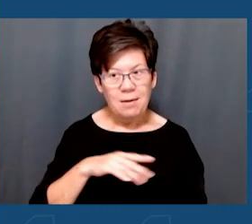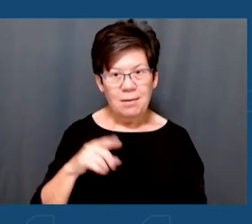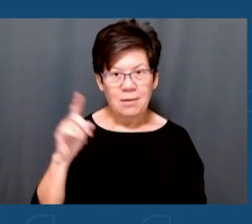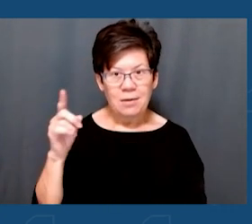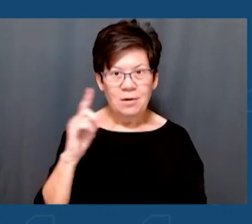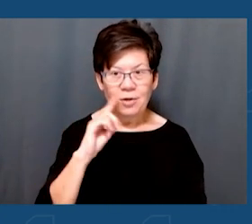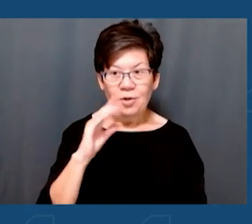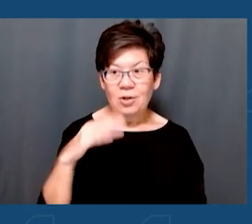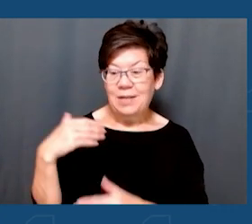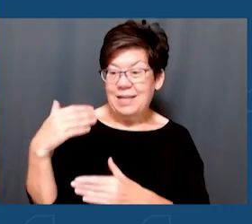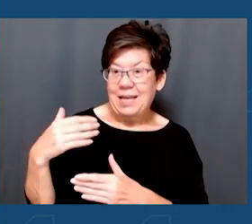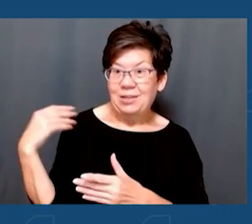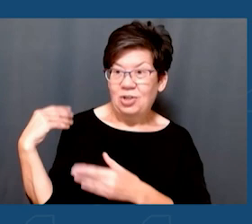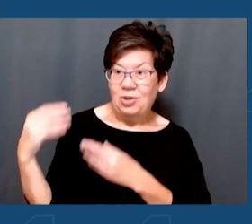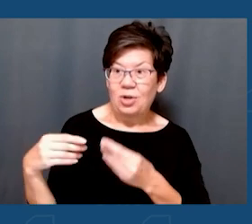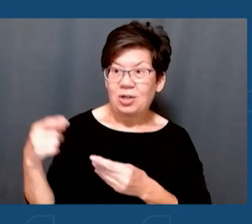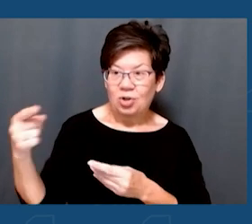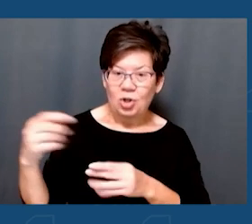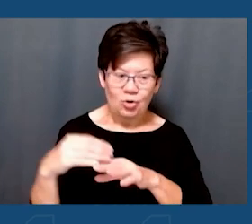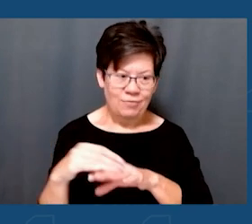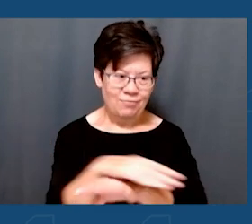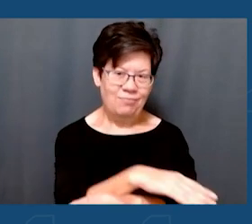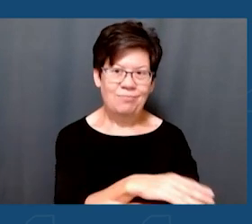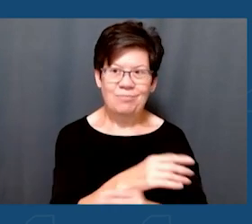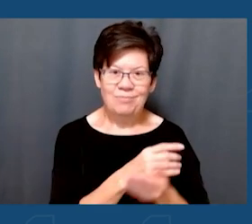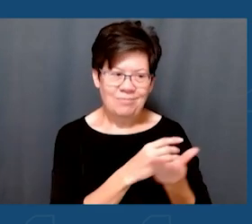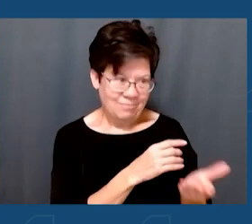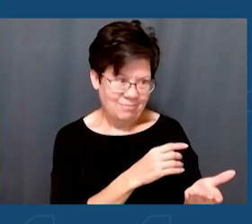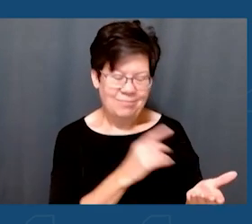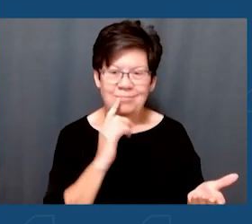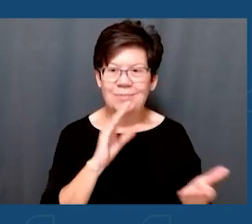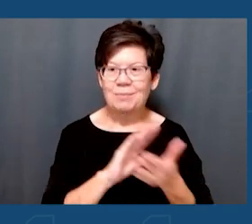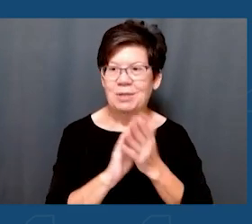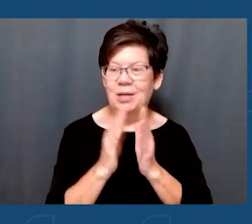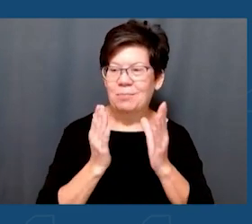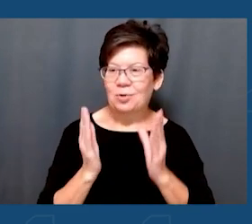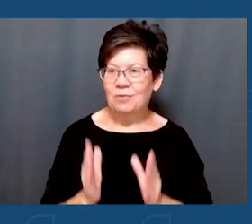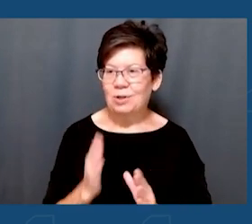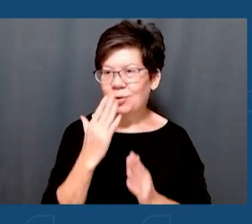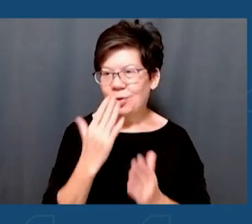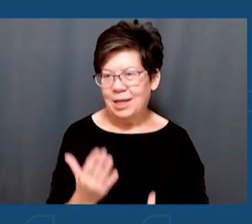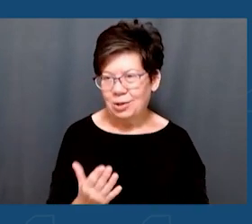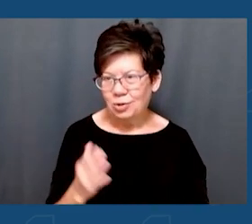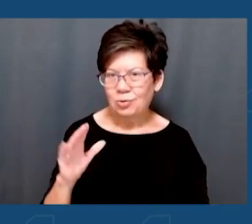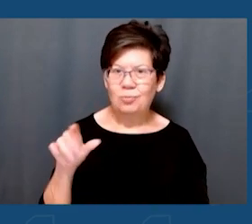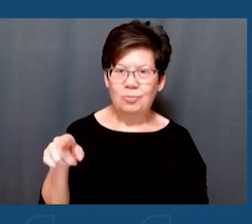next generation of service. So thank you, David. Thank you, John, for your family's contributions.